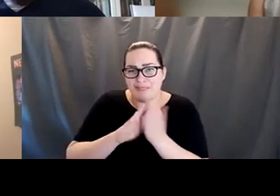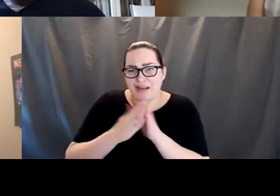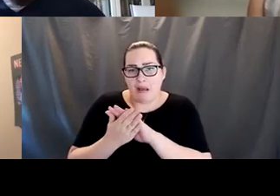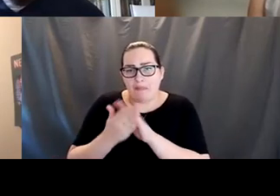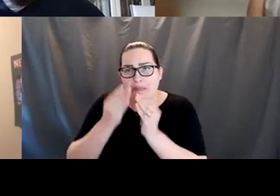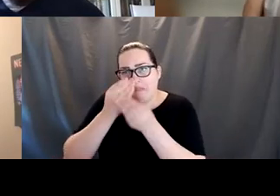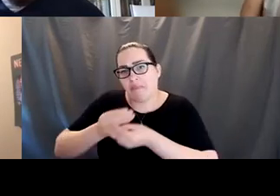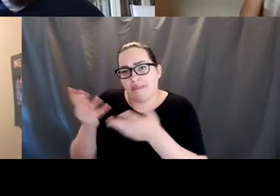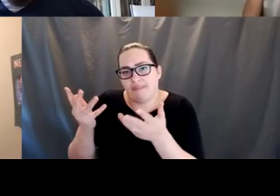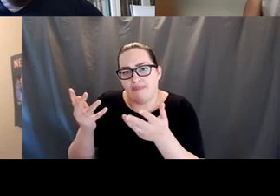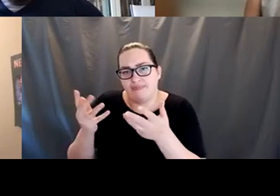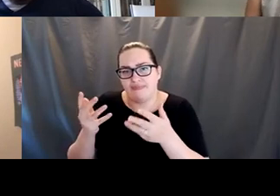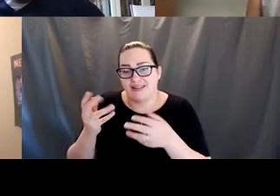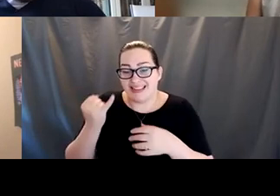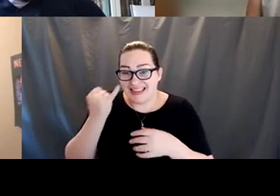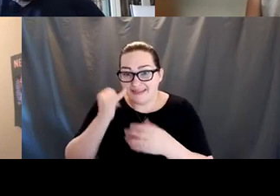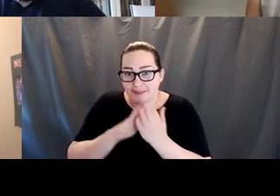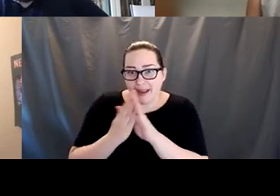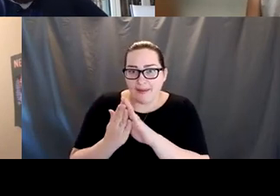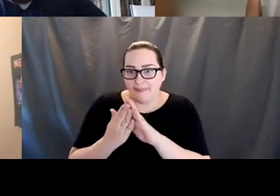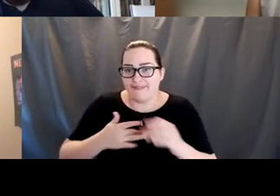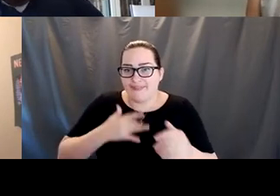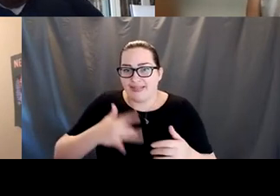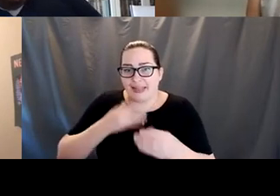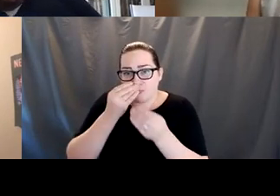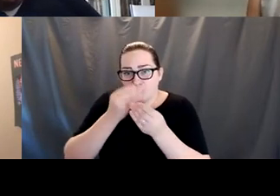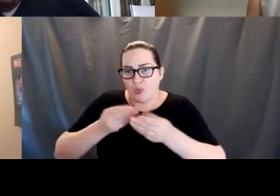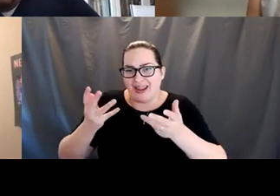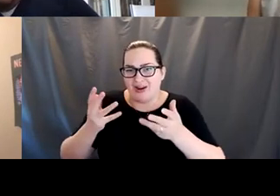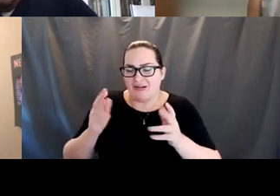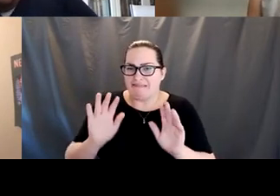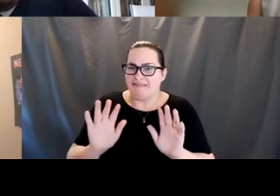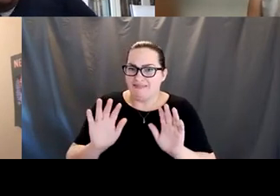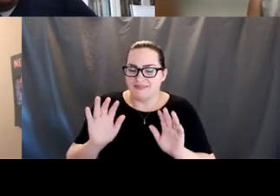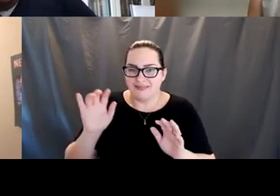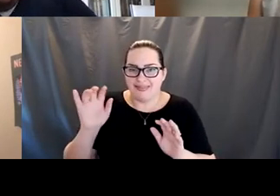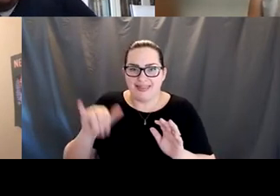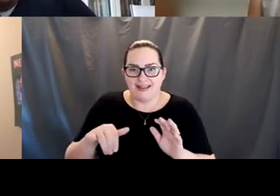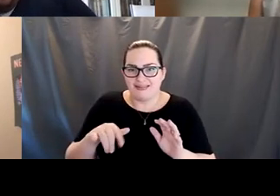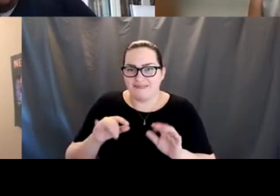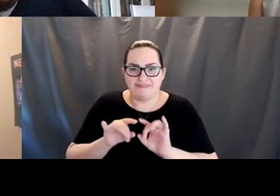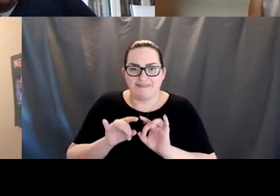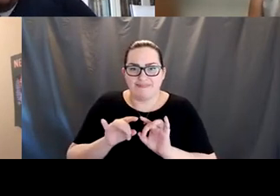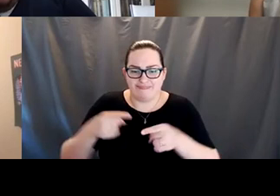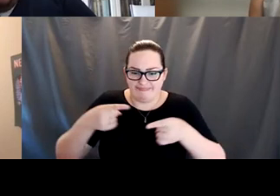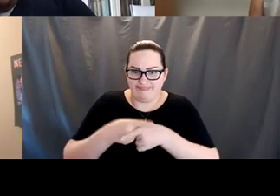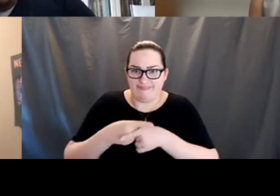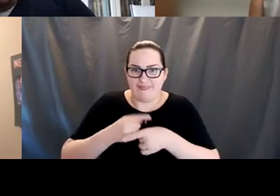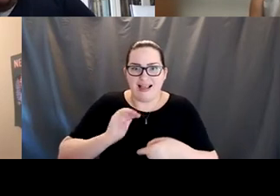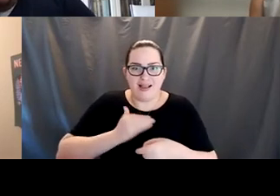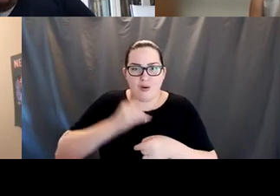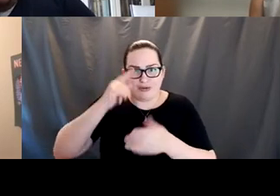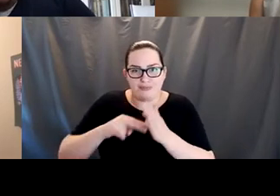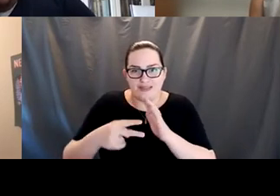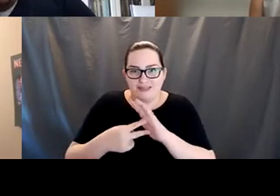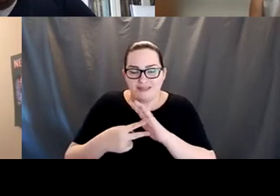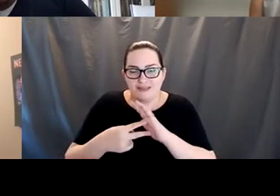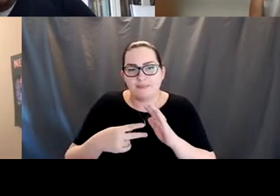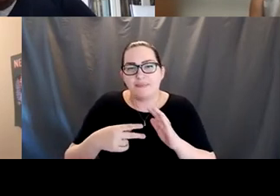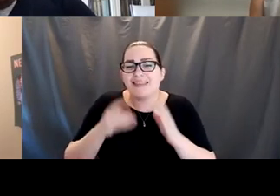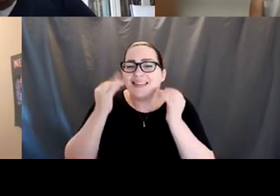cry, and the vilification of the US media, or most media. We have one of the freest presses in the world.